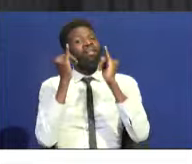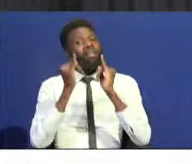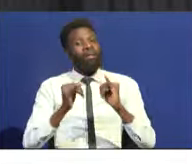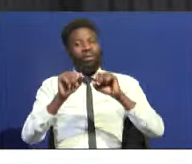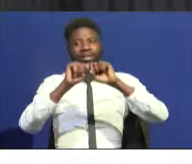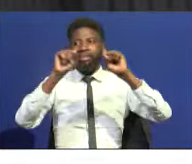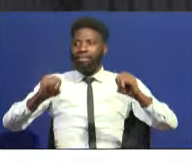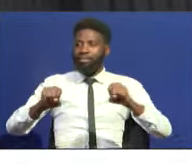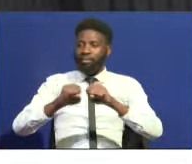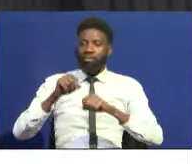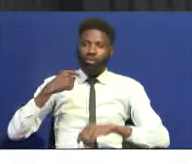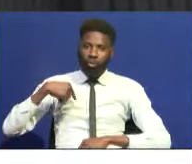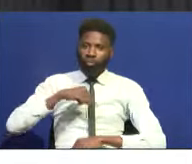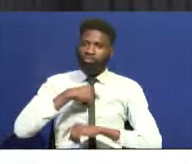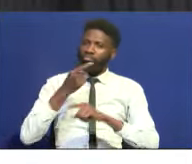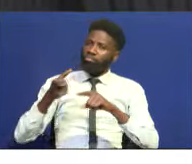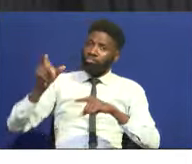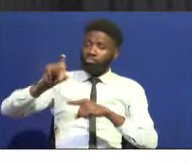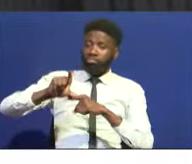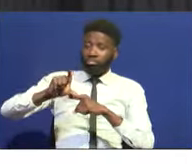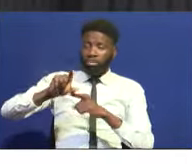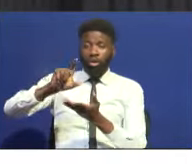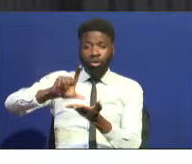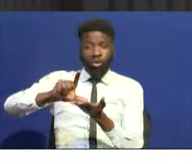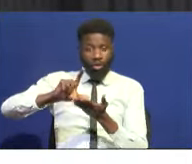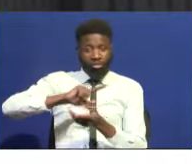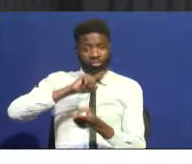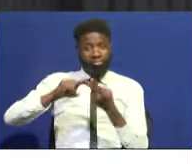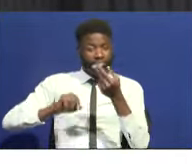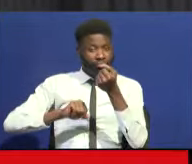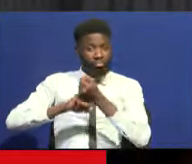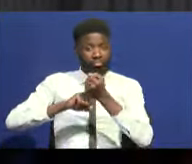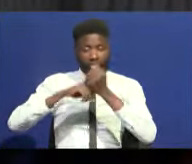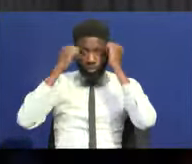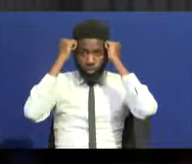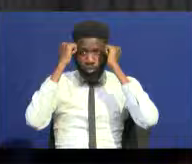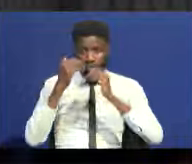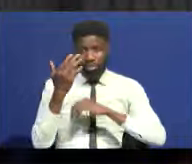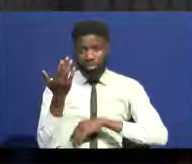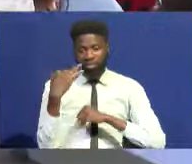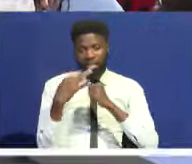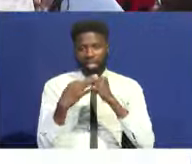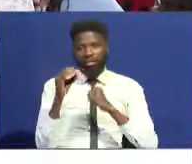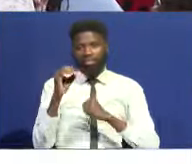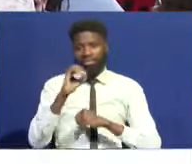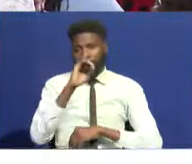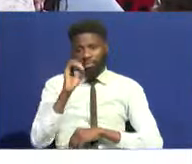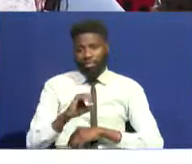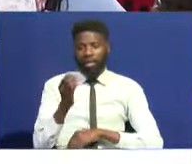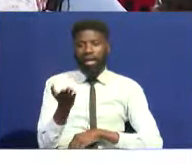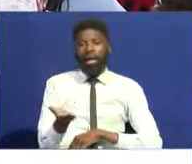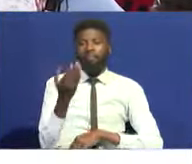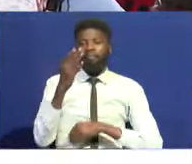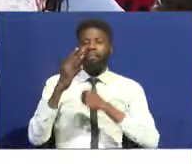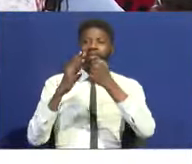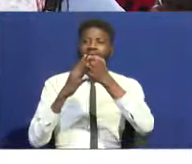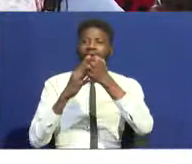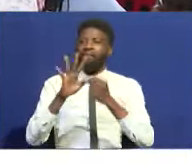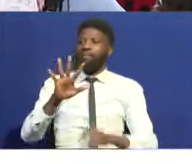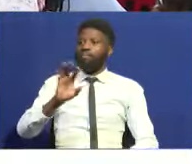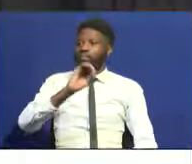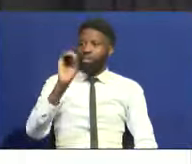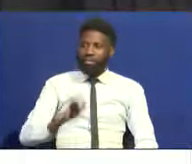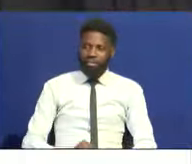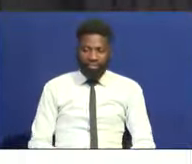are increasing scholarship and loan for students from vulnerable families from 80% to 95%. As it was